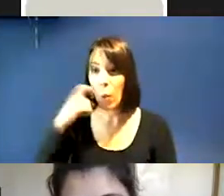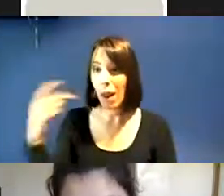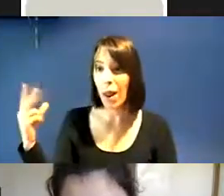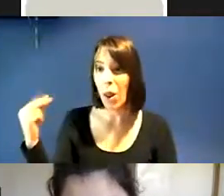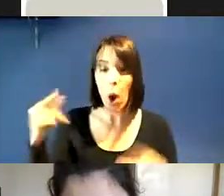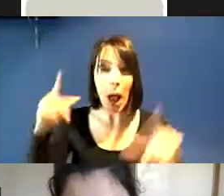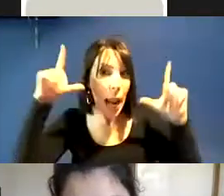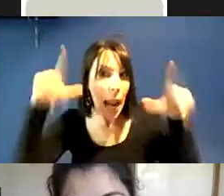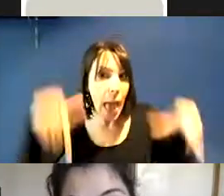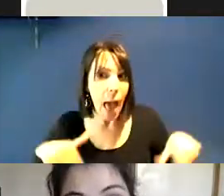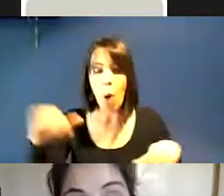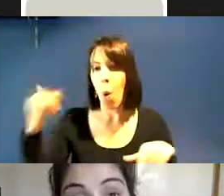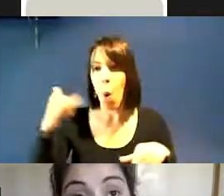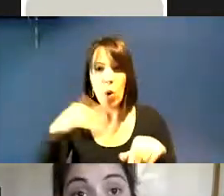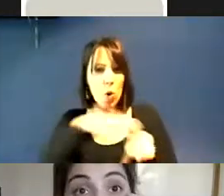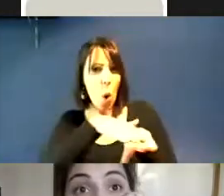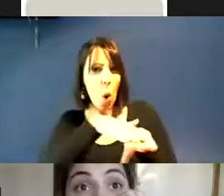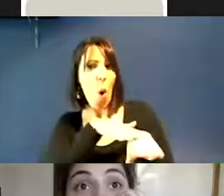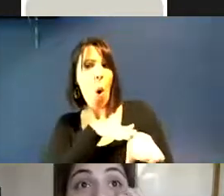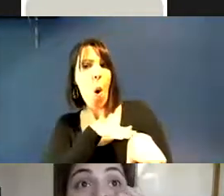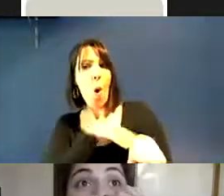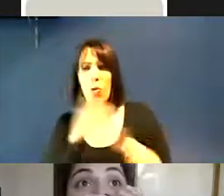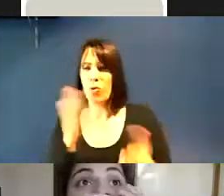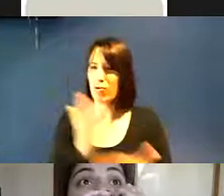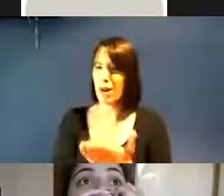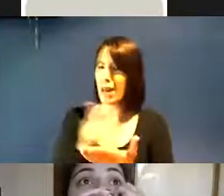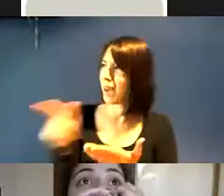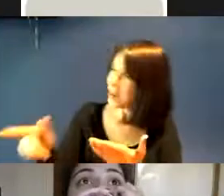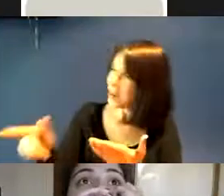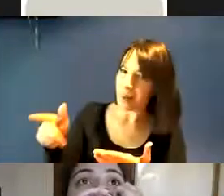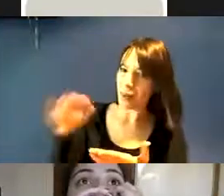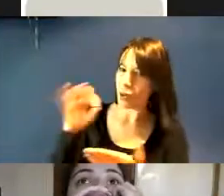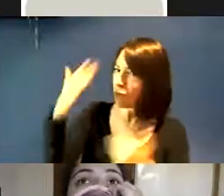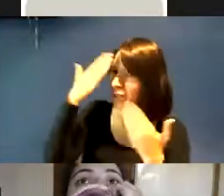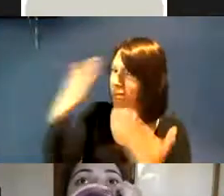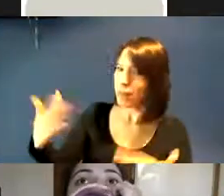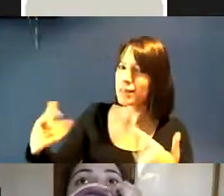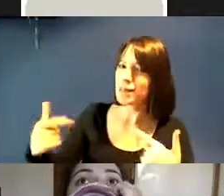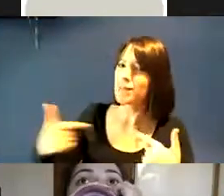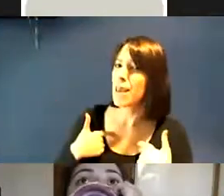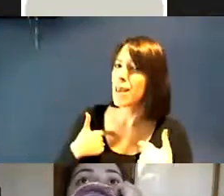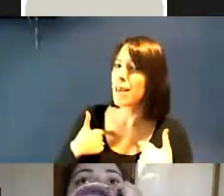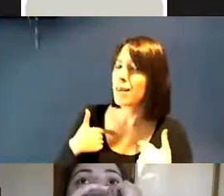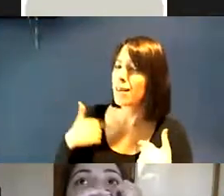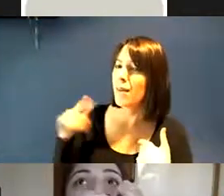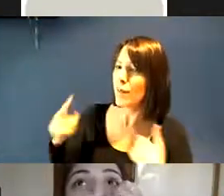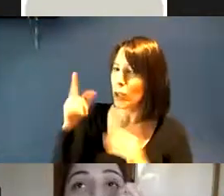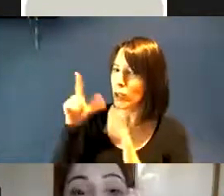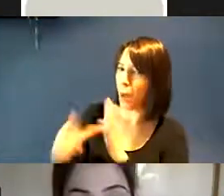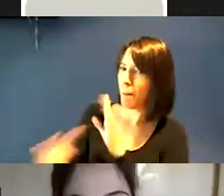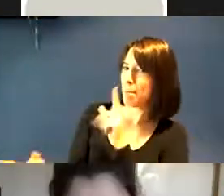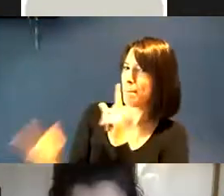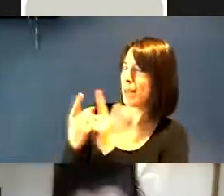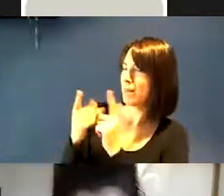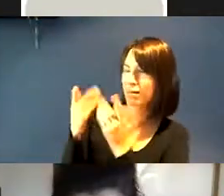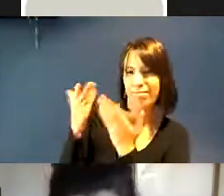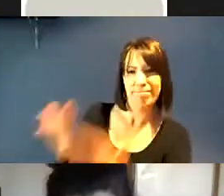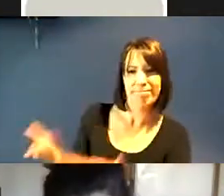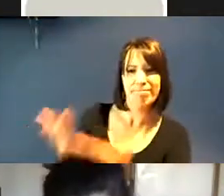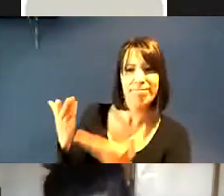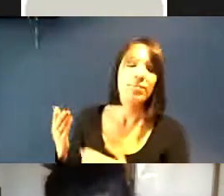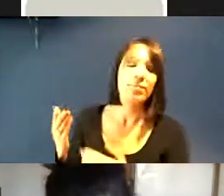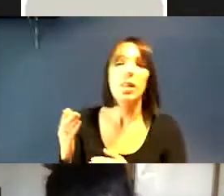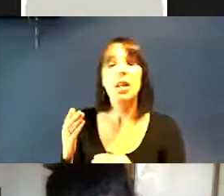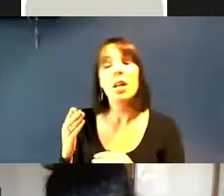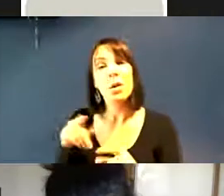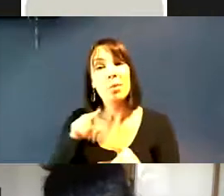slowly, which is humiliating and disrespectful for someone you've never met. More importantly, those around